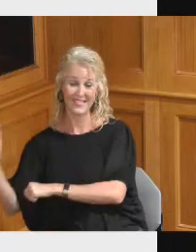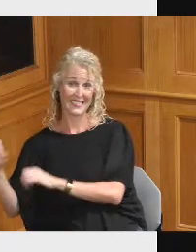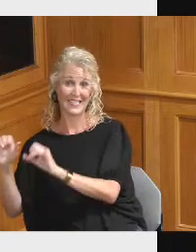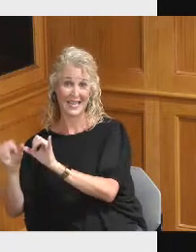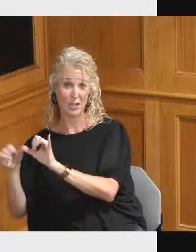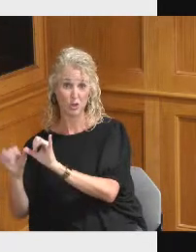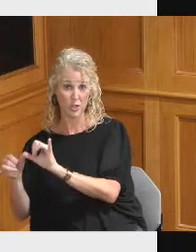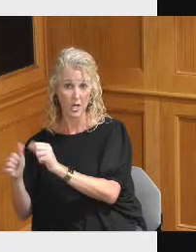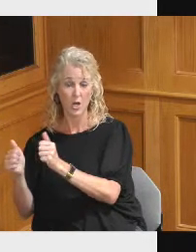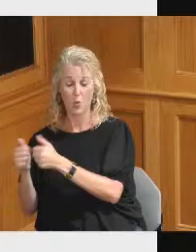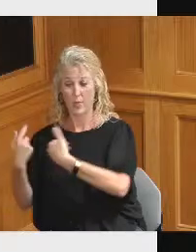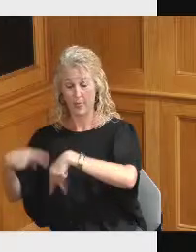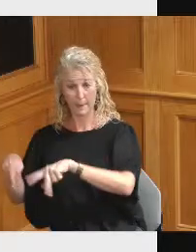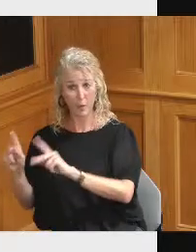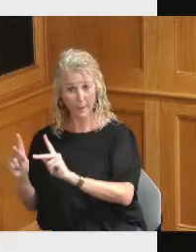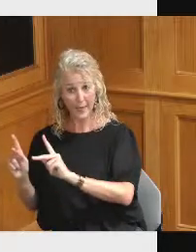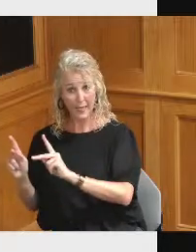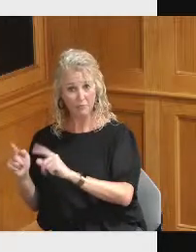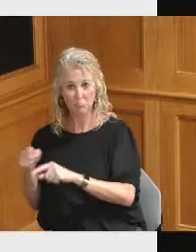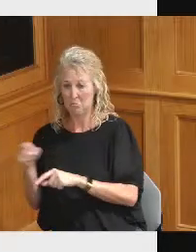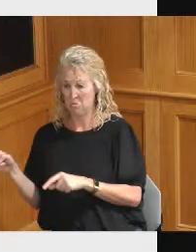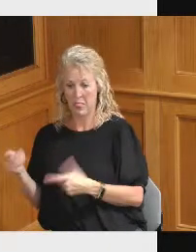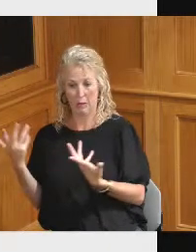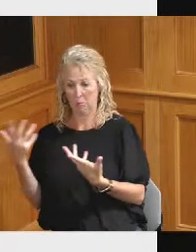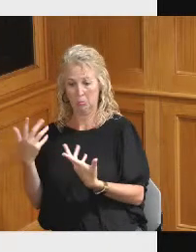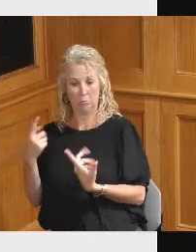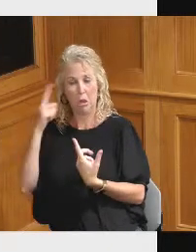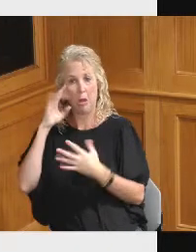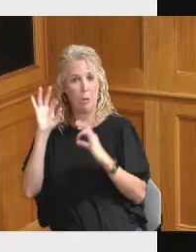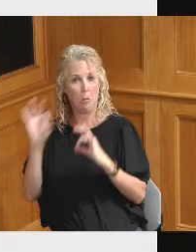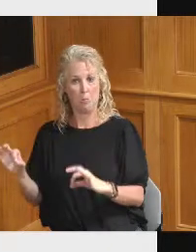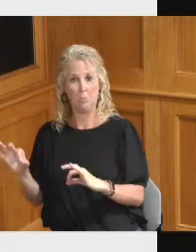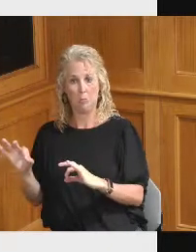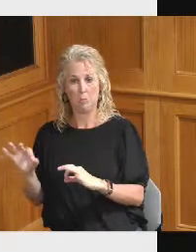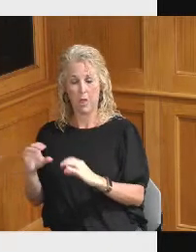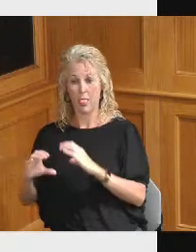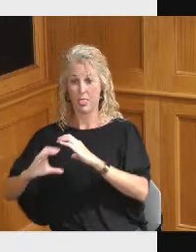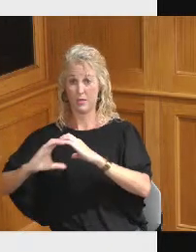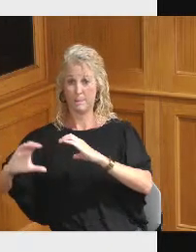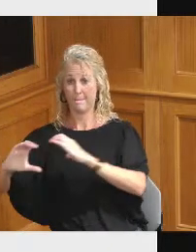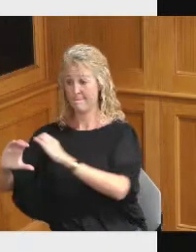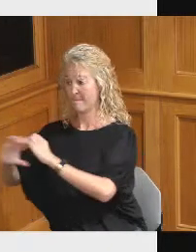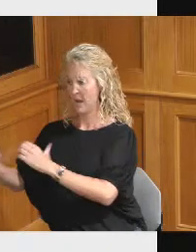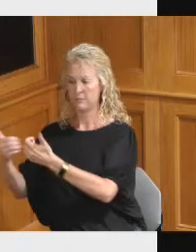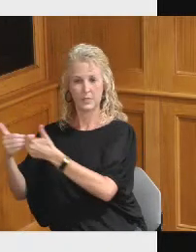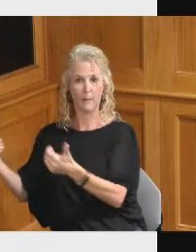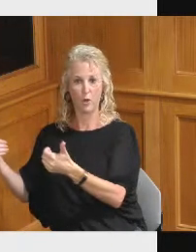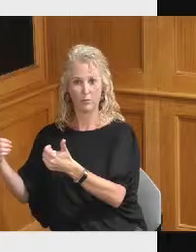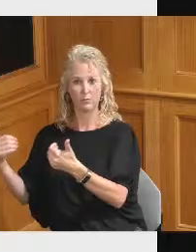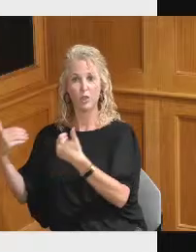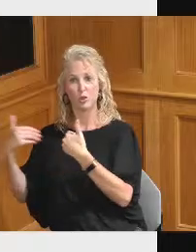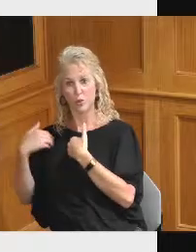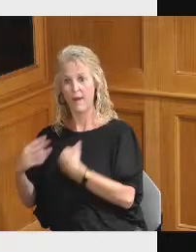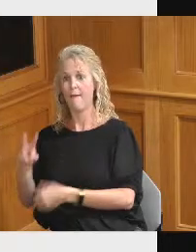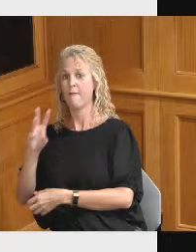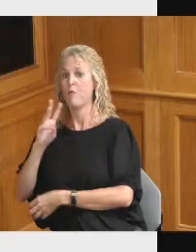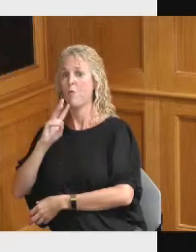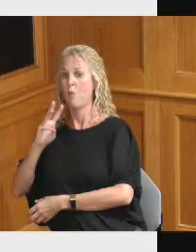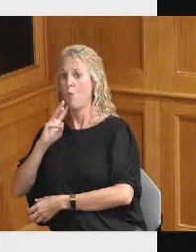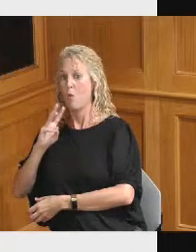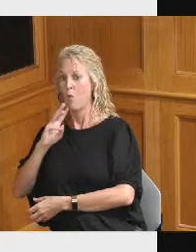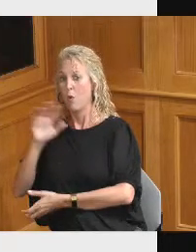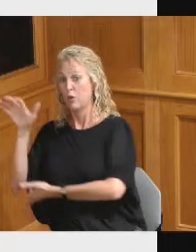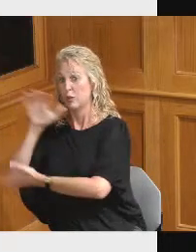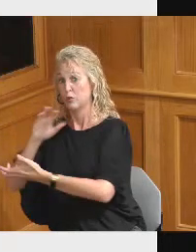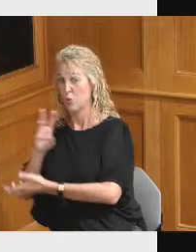was doing the permitting for it, they just collaborated, and there was an option for them to take the stormwater and